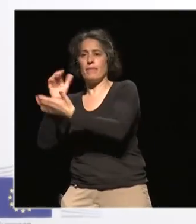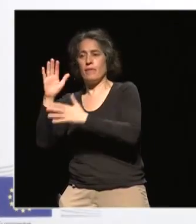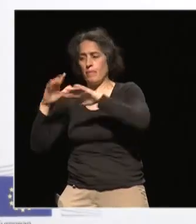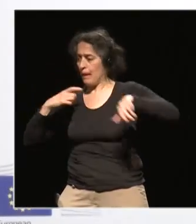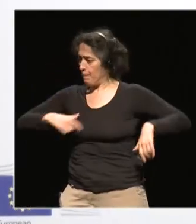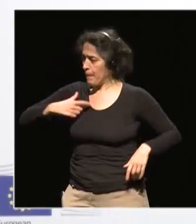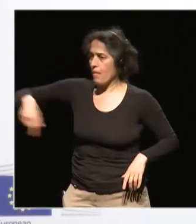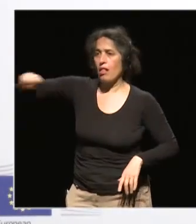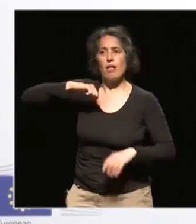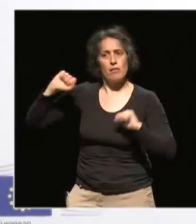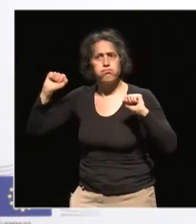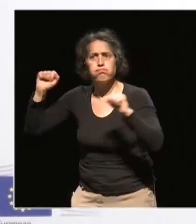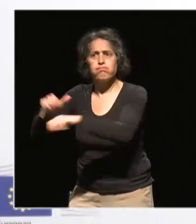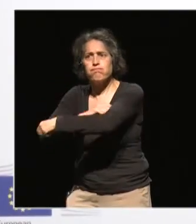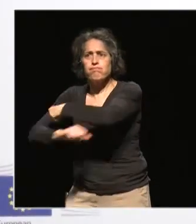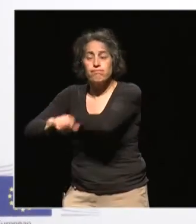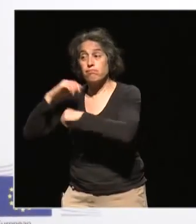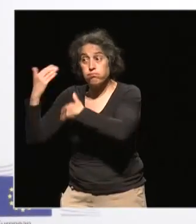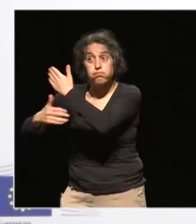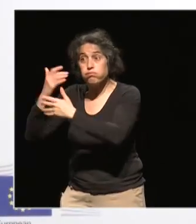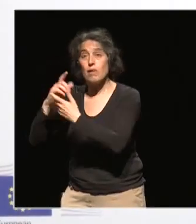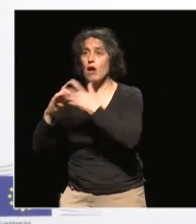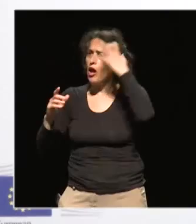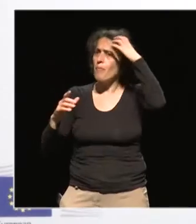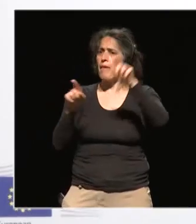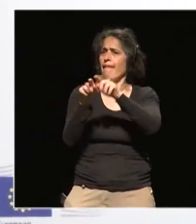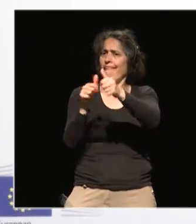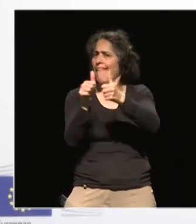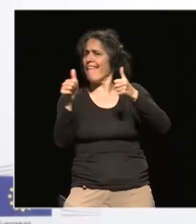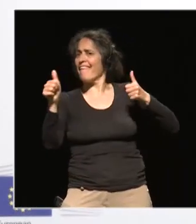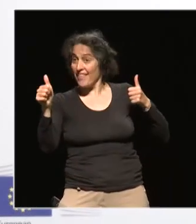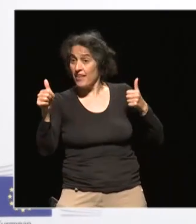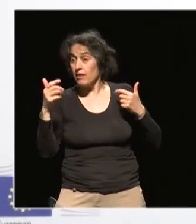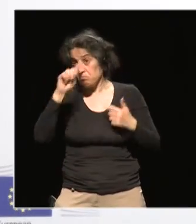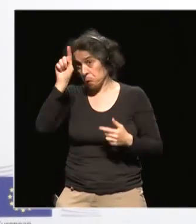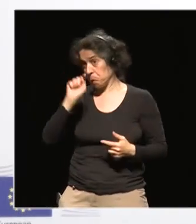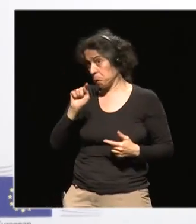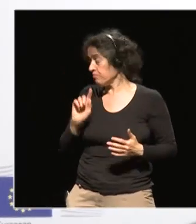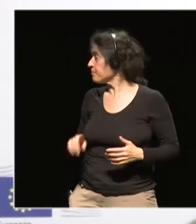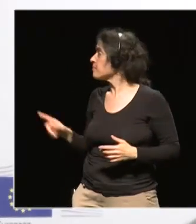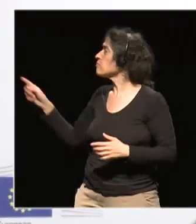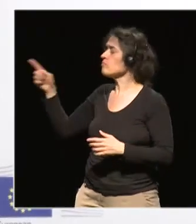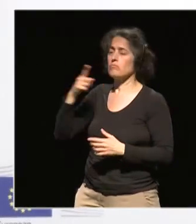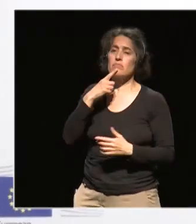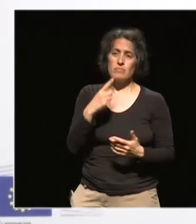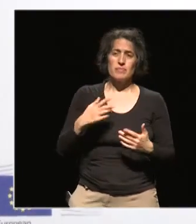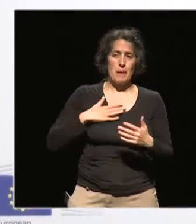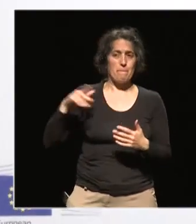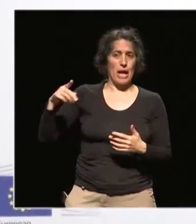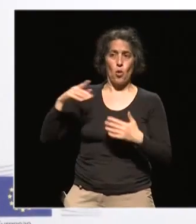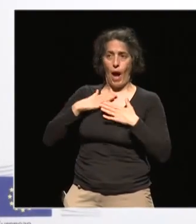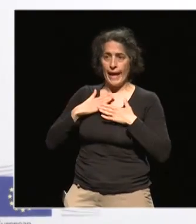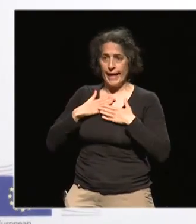we are at an initial stage in relation to our national contributions. We're at the beginning in relation